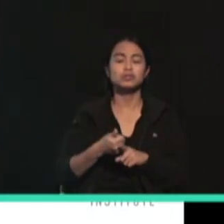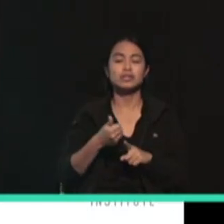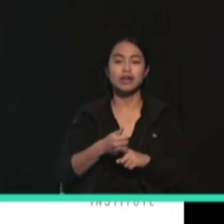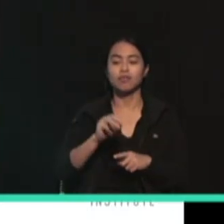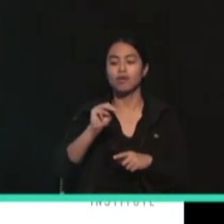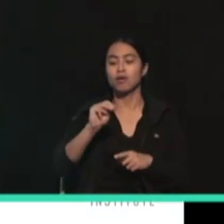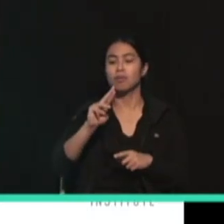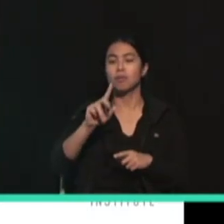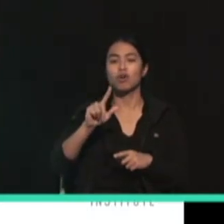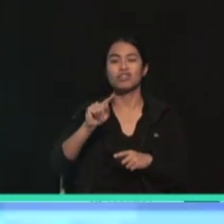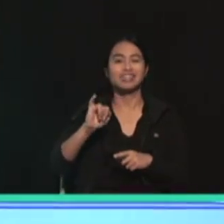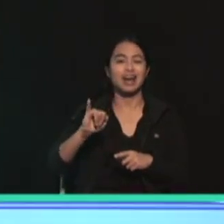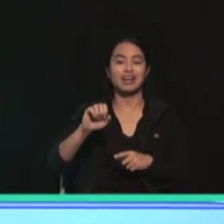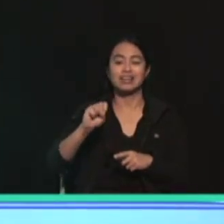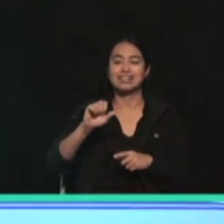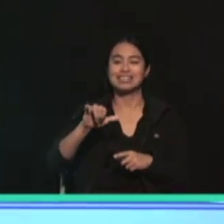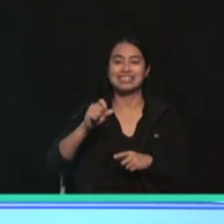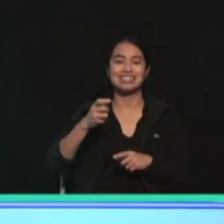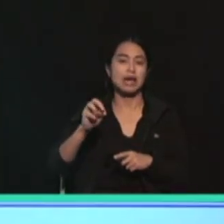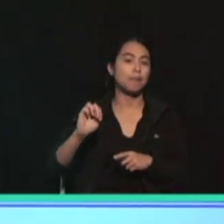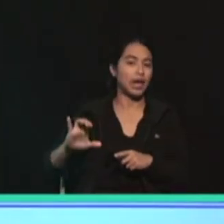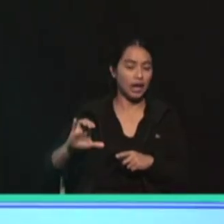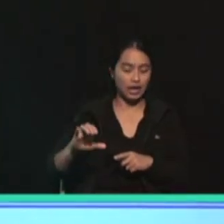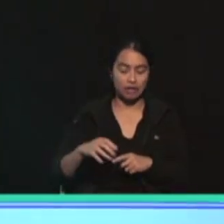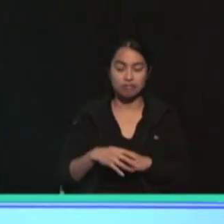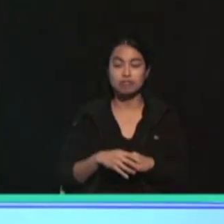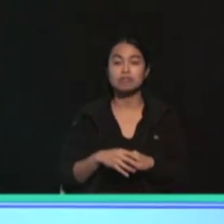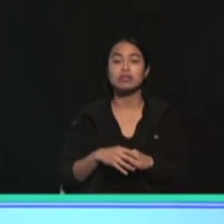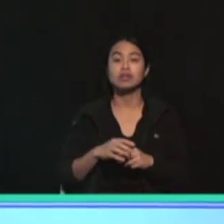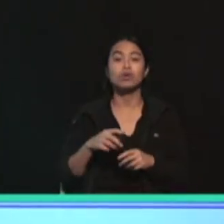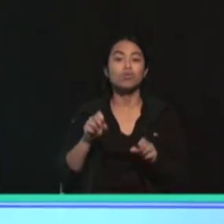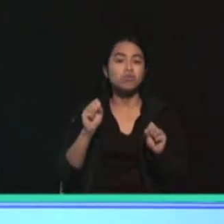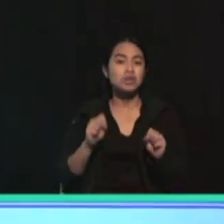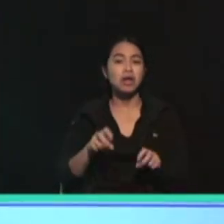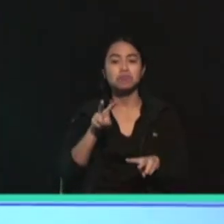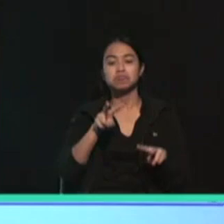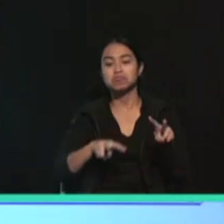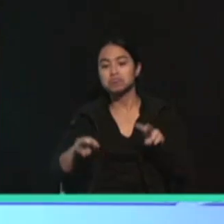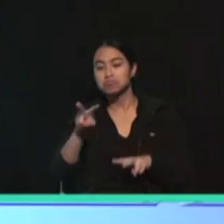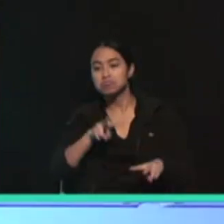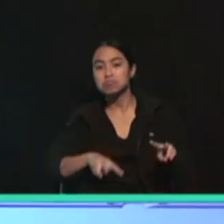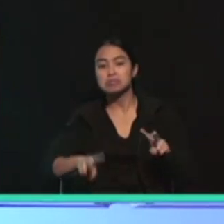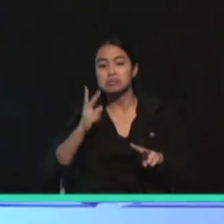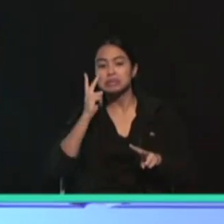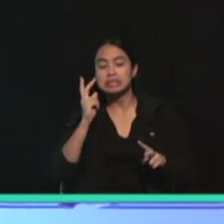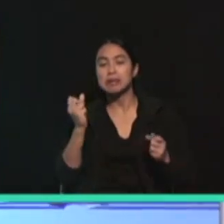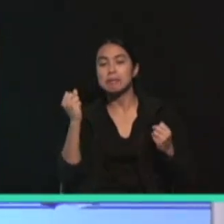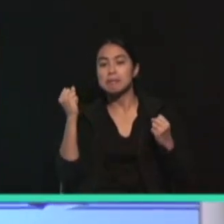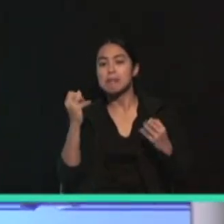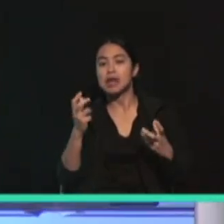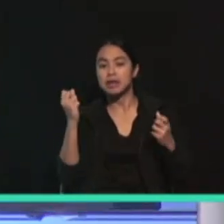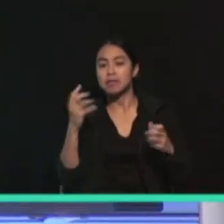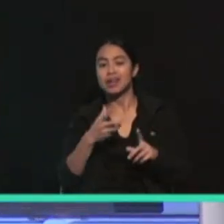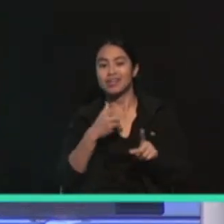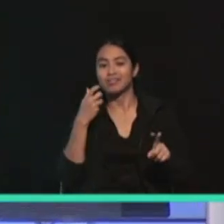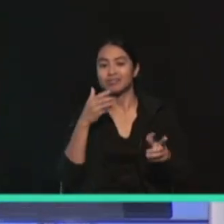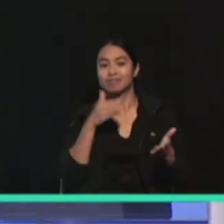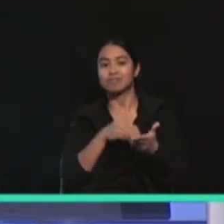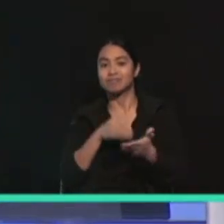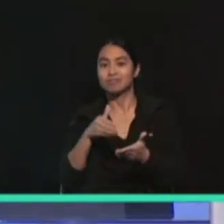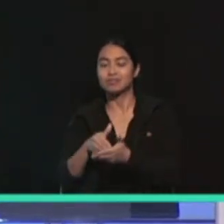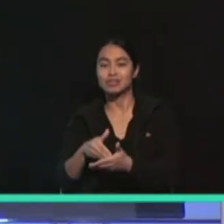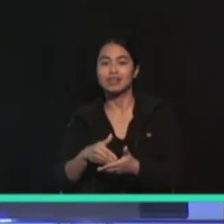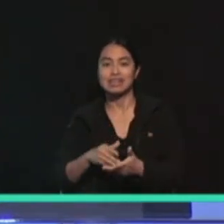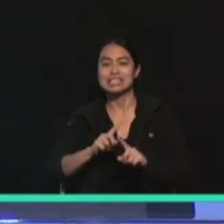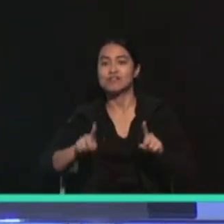addresses the root cause of disease, it's able to target a wide range of lifestyle diseases. The 5th point is that it's